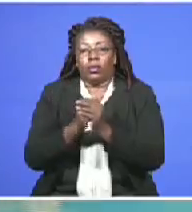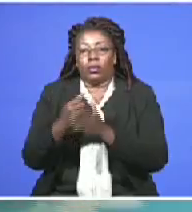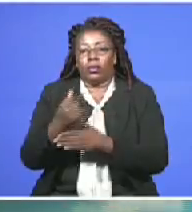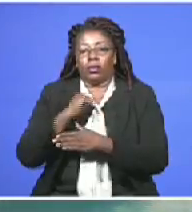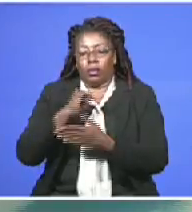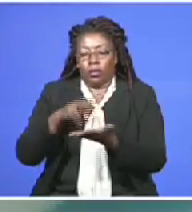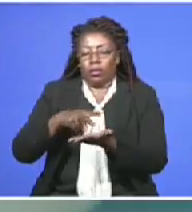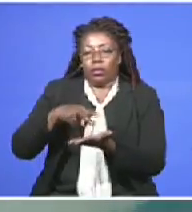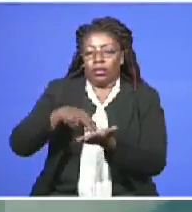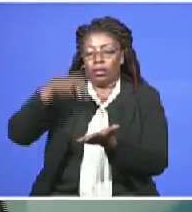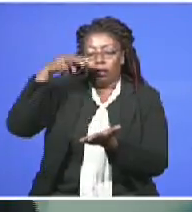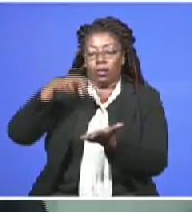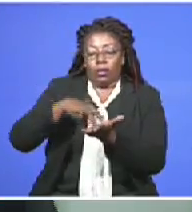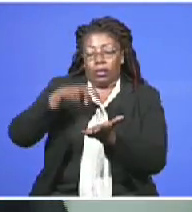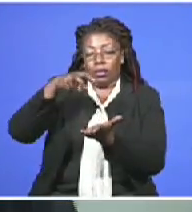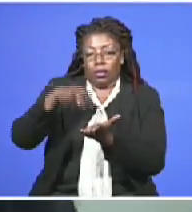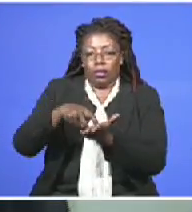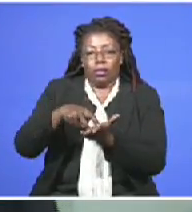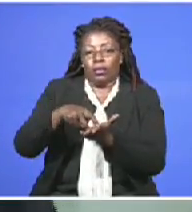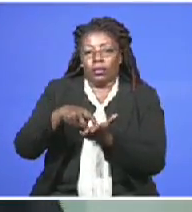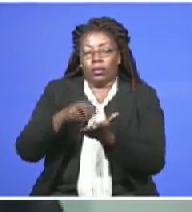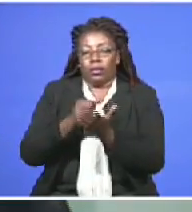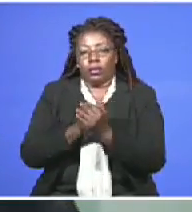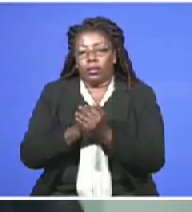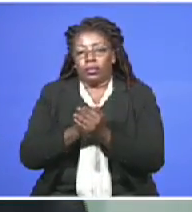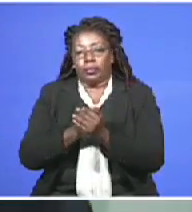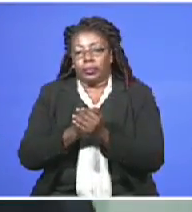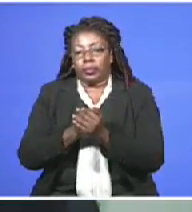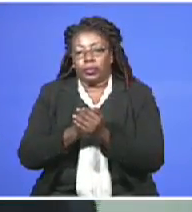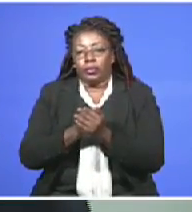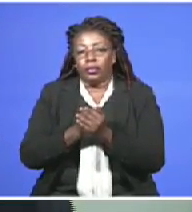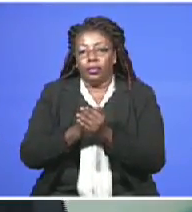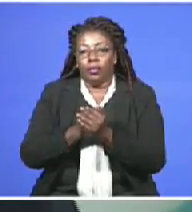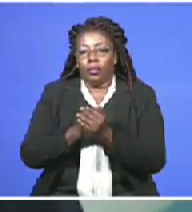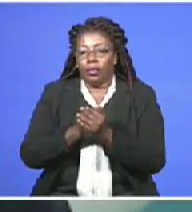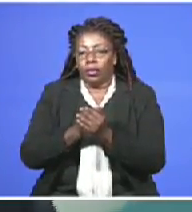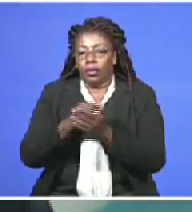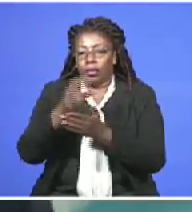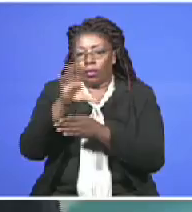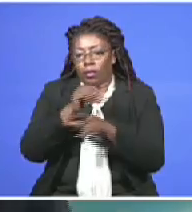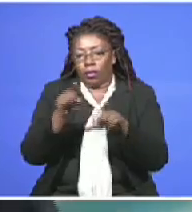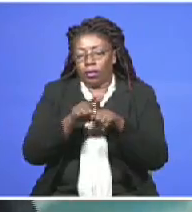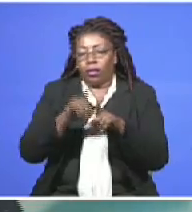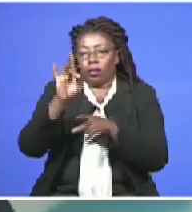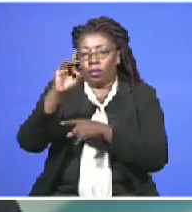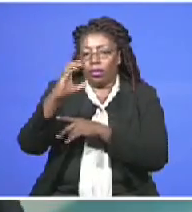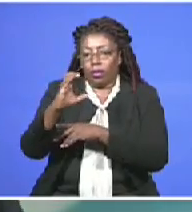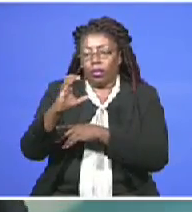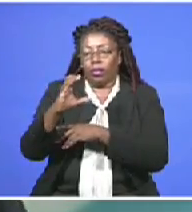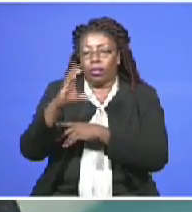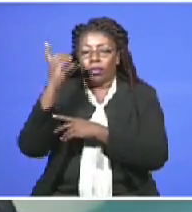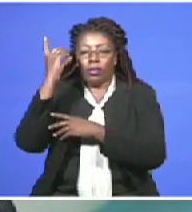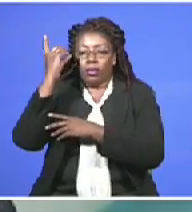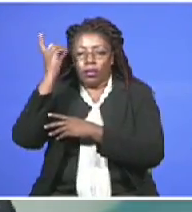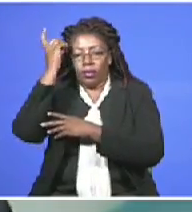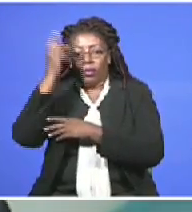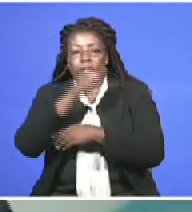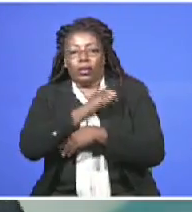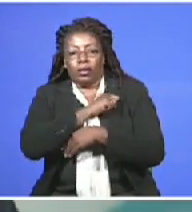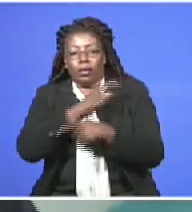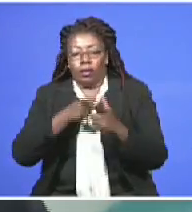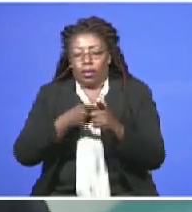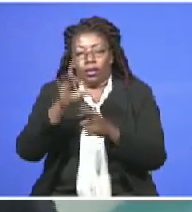high jumper. I also used to do the 800. Me and Dave Thurston used to represent soccer in the